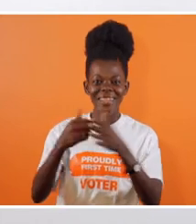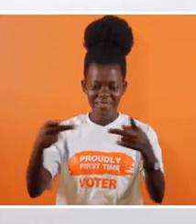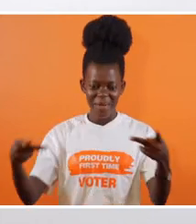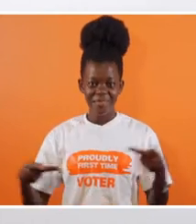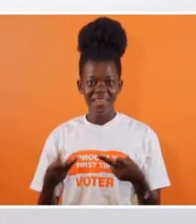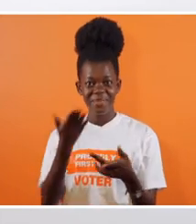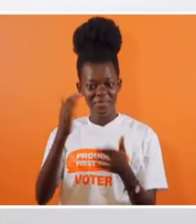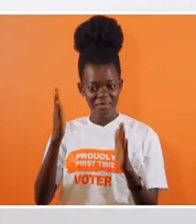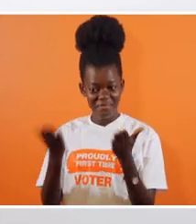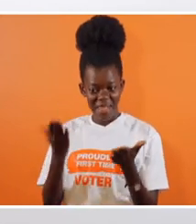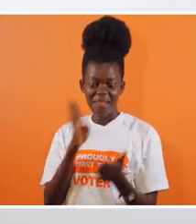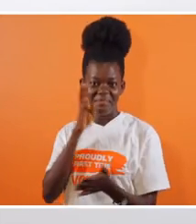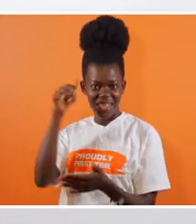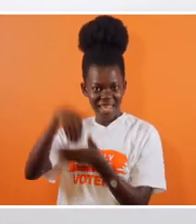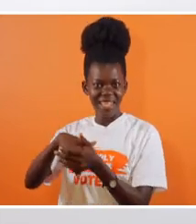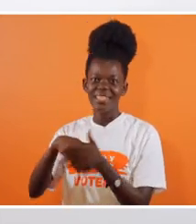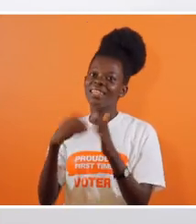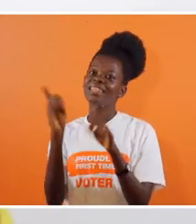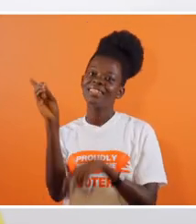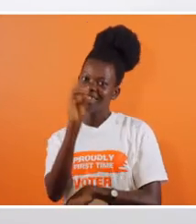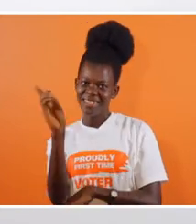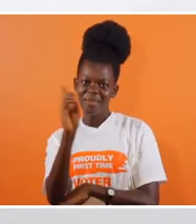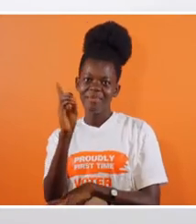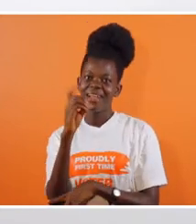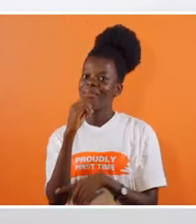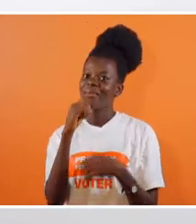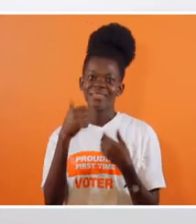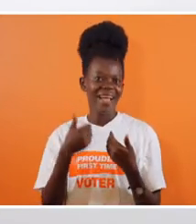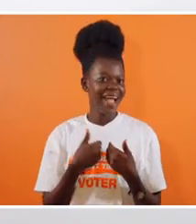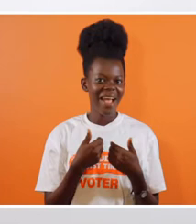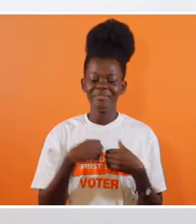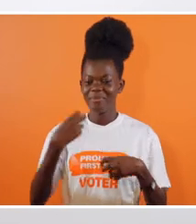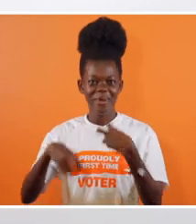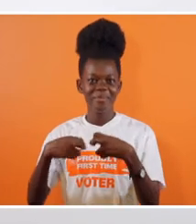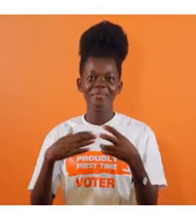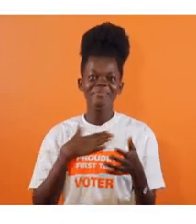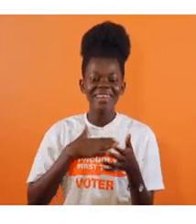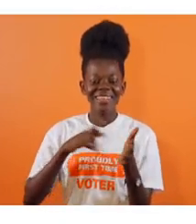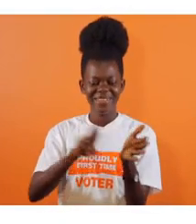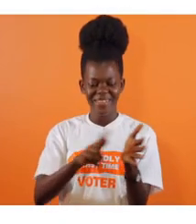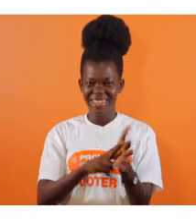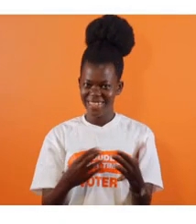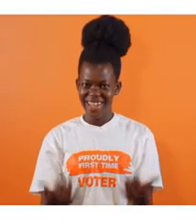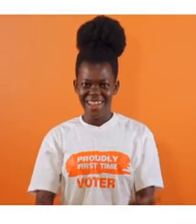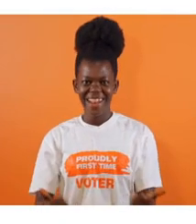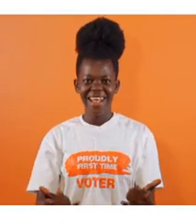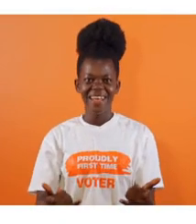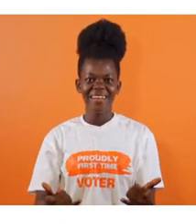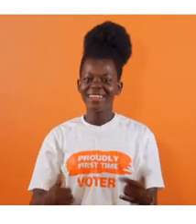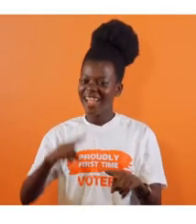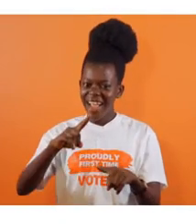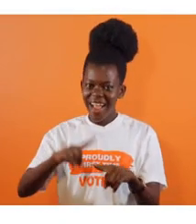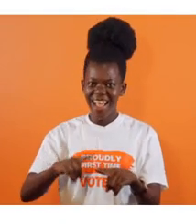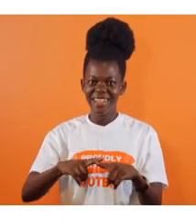December. No excuses. Register now. You cannot be left out. This first-time voters